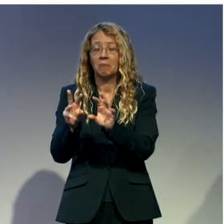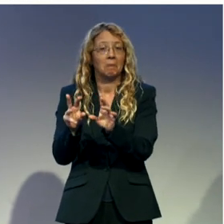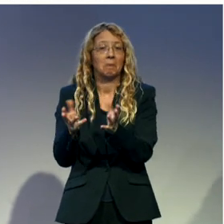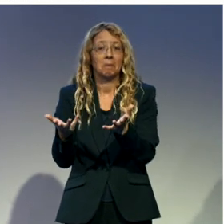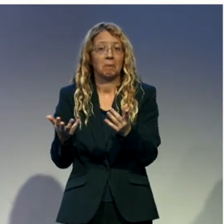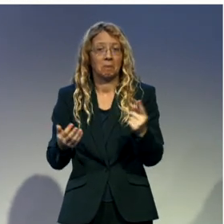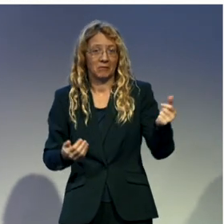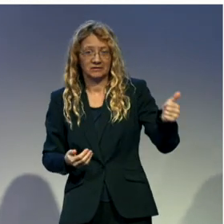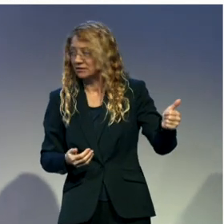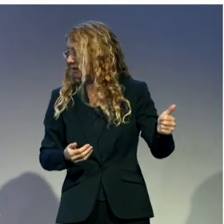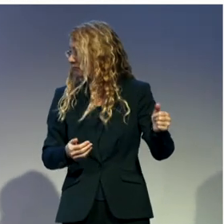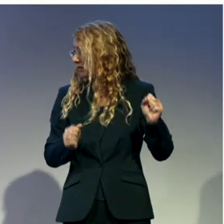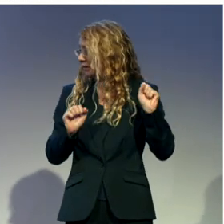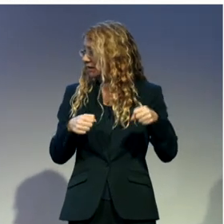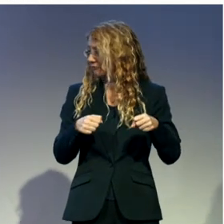want you to focus on,